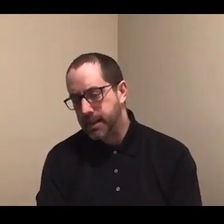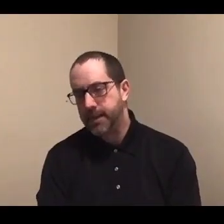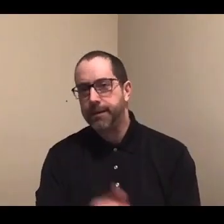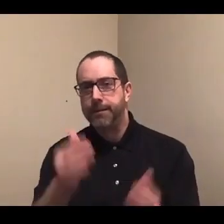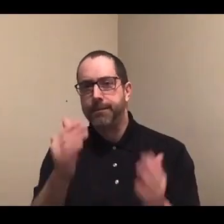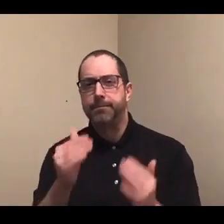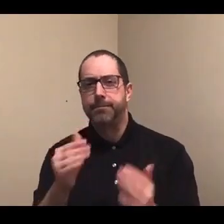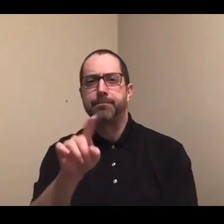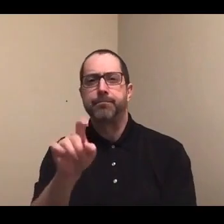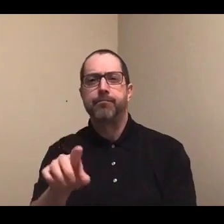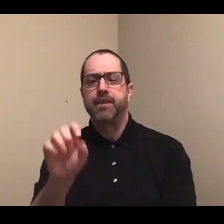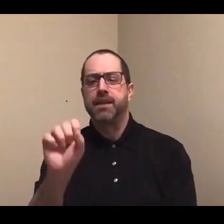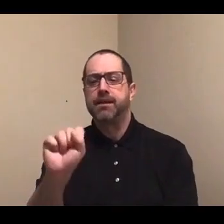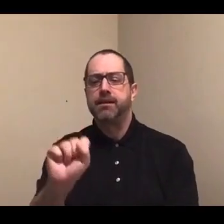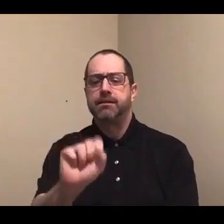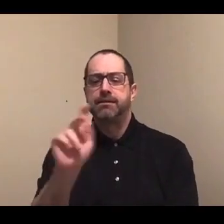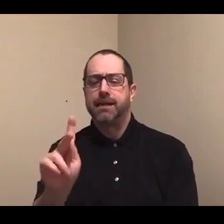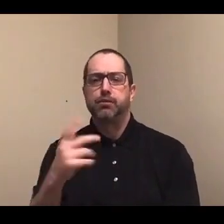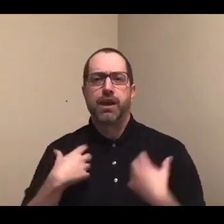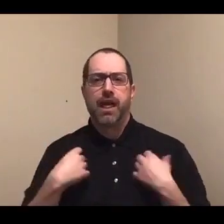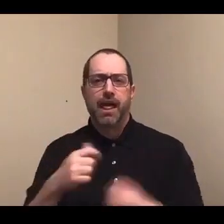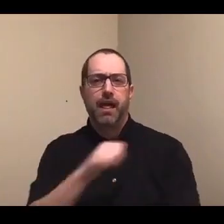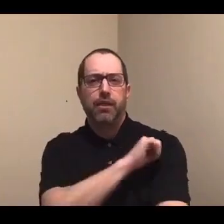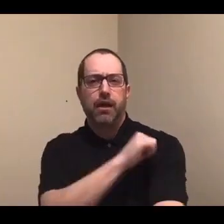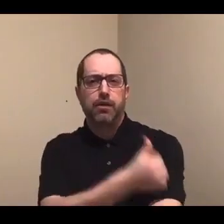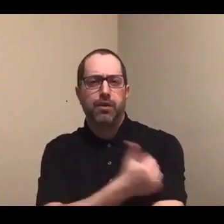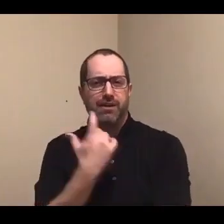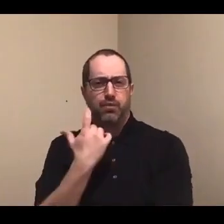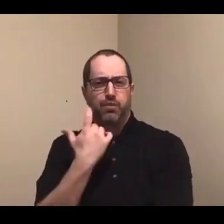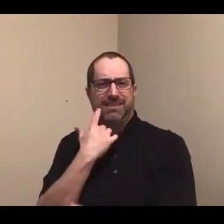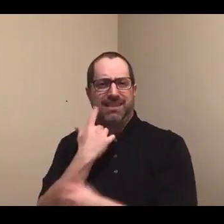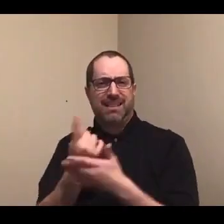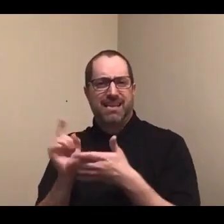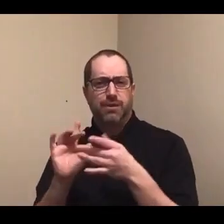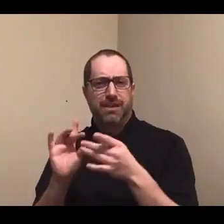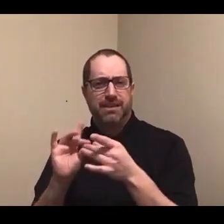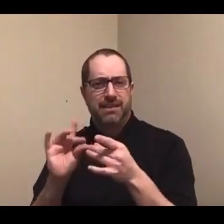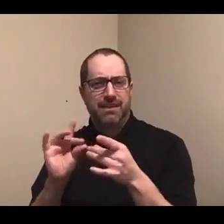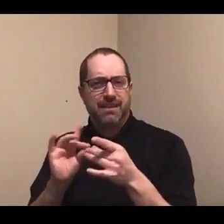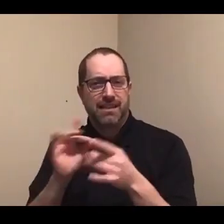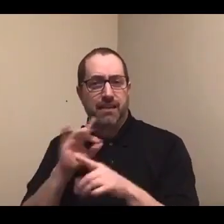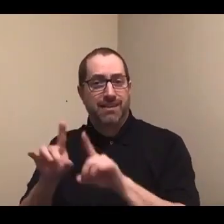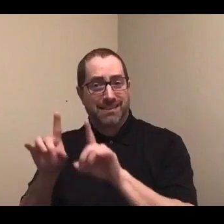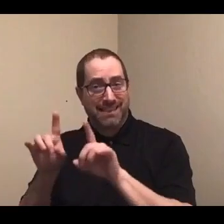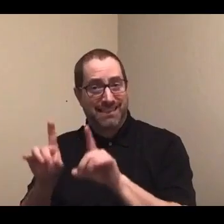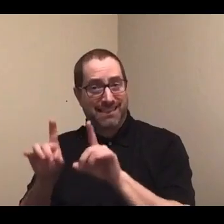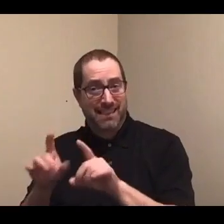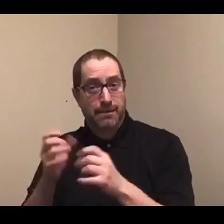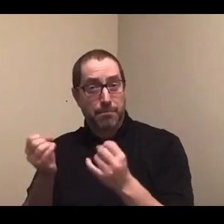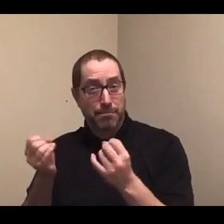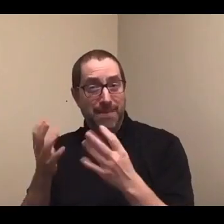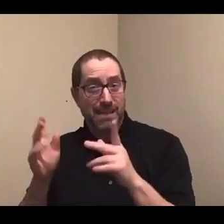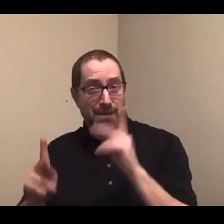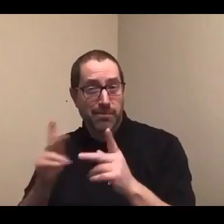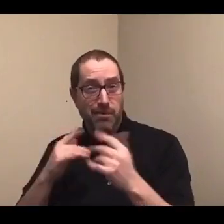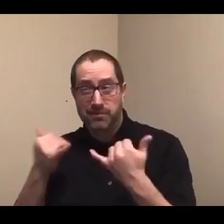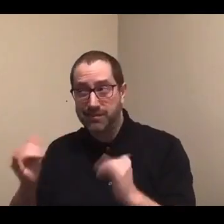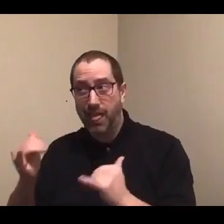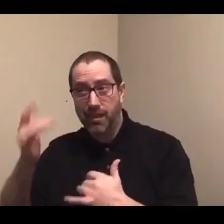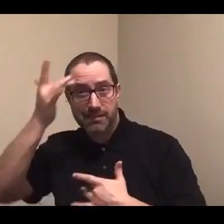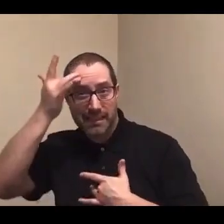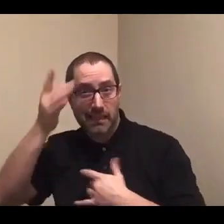mentioned, recent as last week, that our test positivity is still high, our reproductive rate is still higher, our case rate is